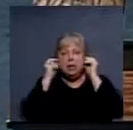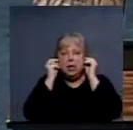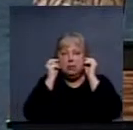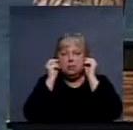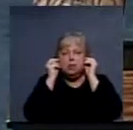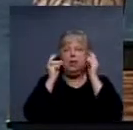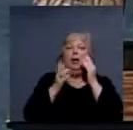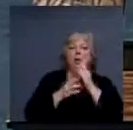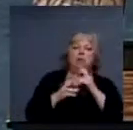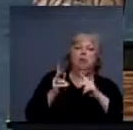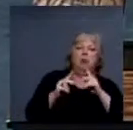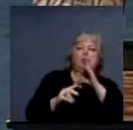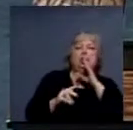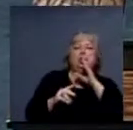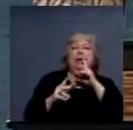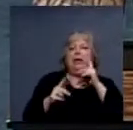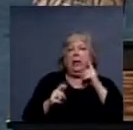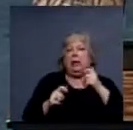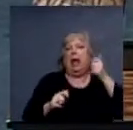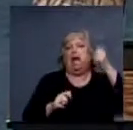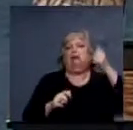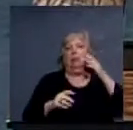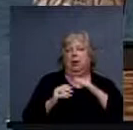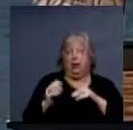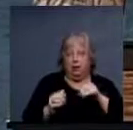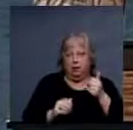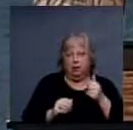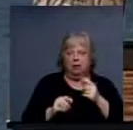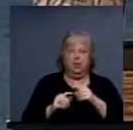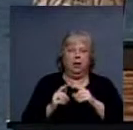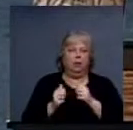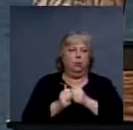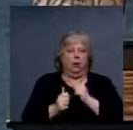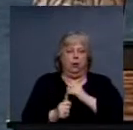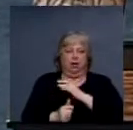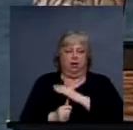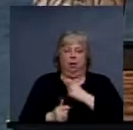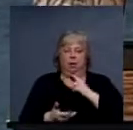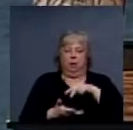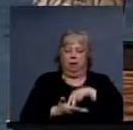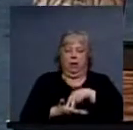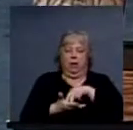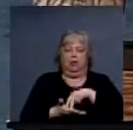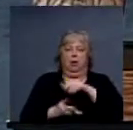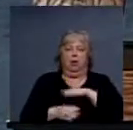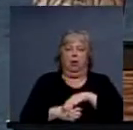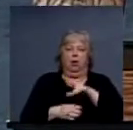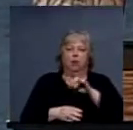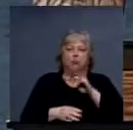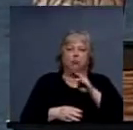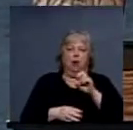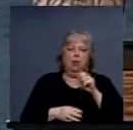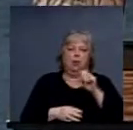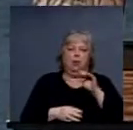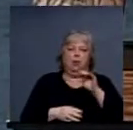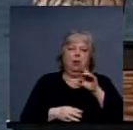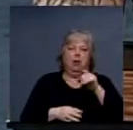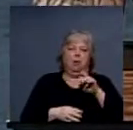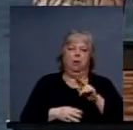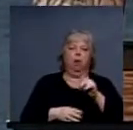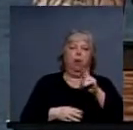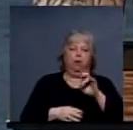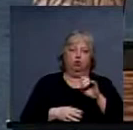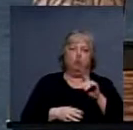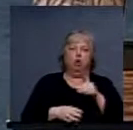as we know, are louder than others. With the staff, we were standing on Rebsman Park Road, and that was the weekend after all the